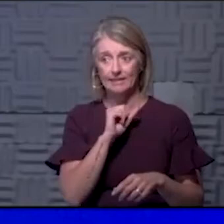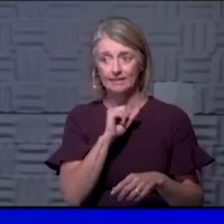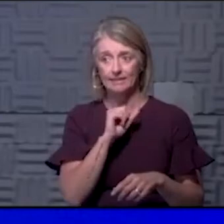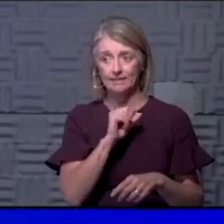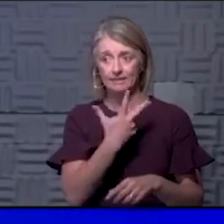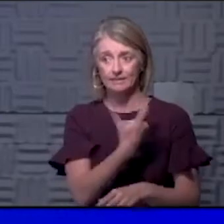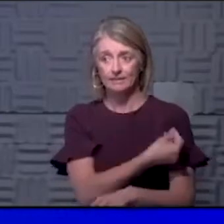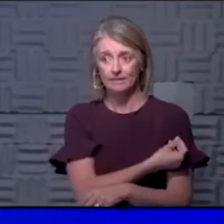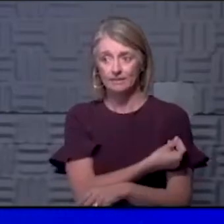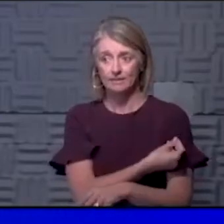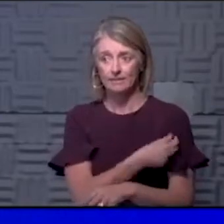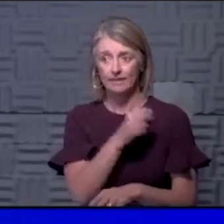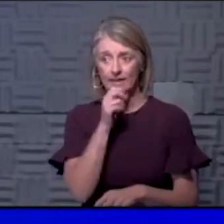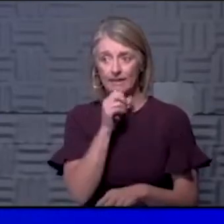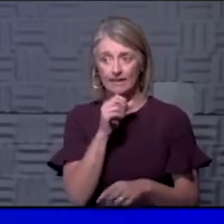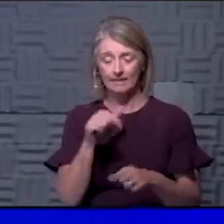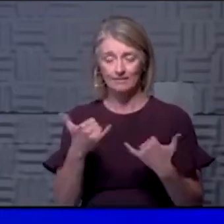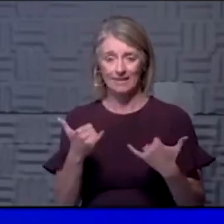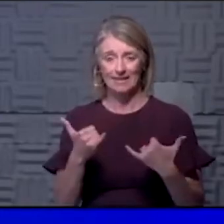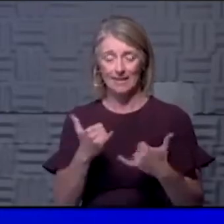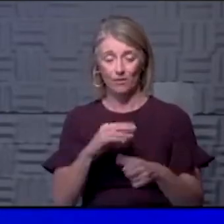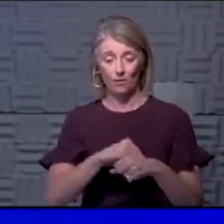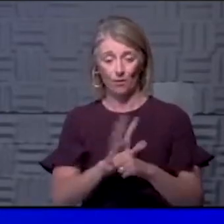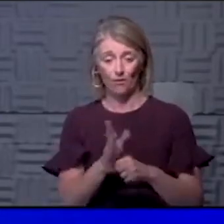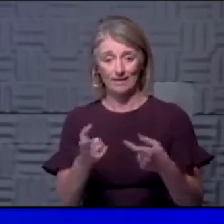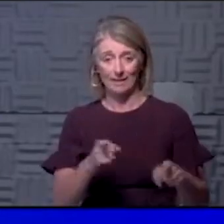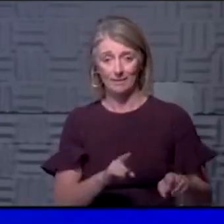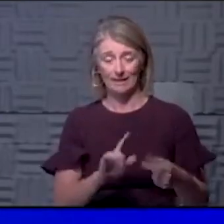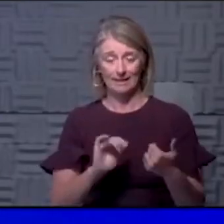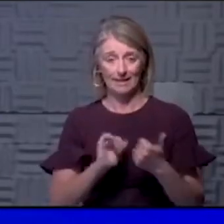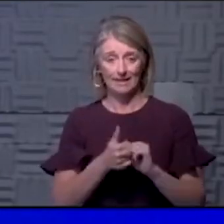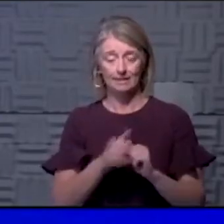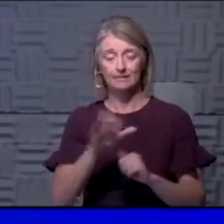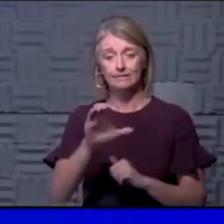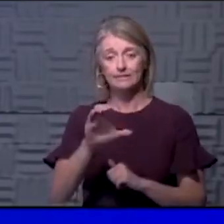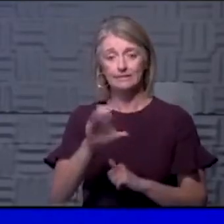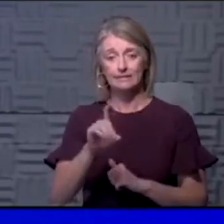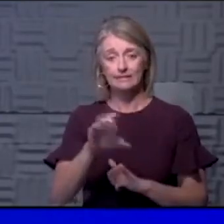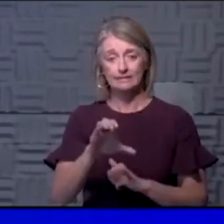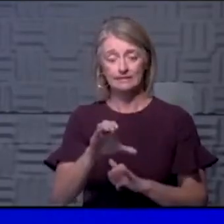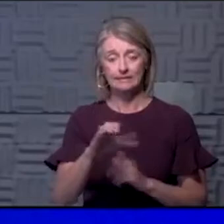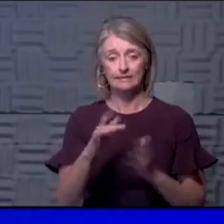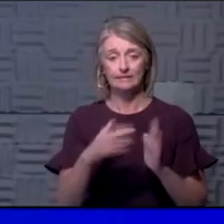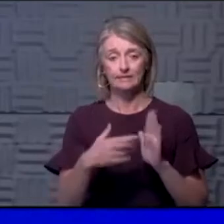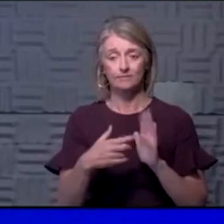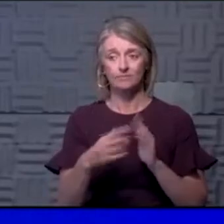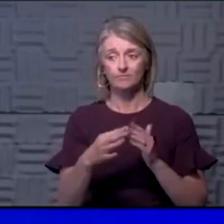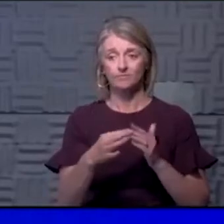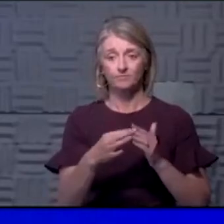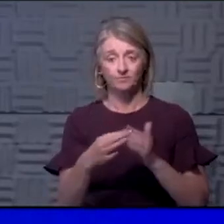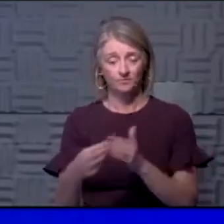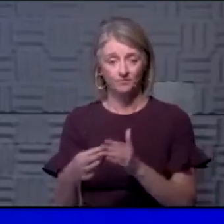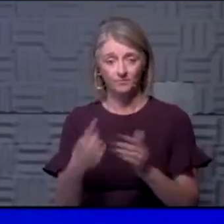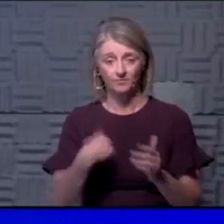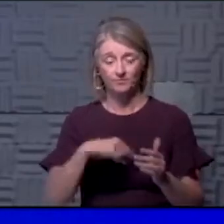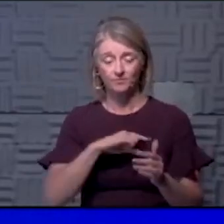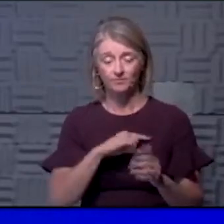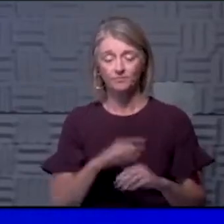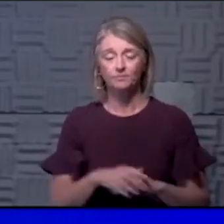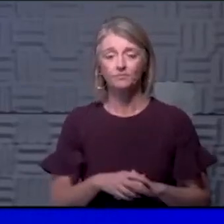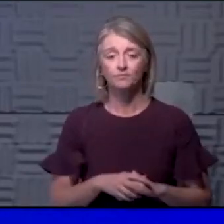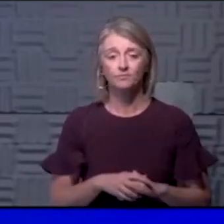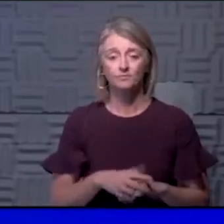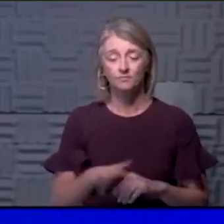get the vaccination in the age of COVID-19? Well, at this point in time, the CDC guidance, and this is what we talked about with one of our vaccine